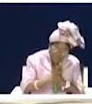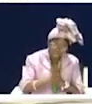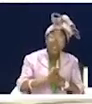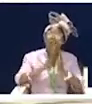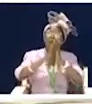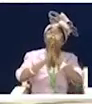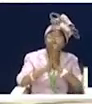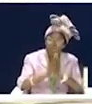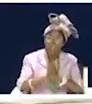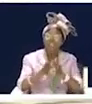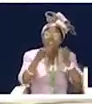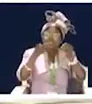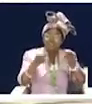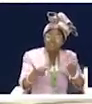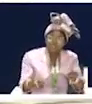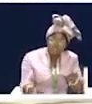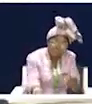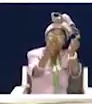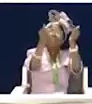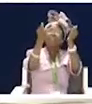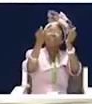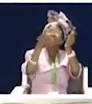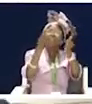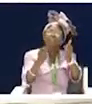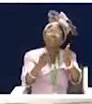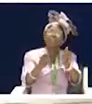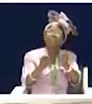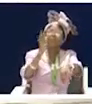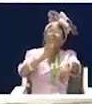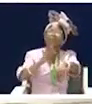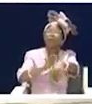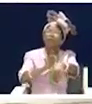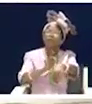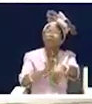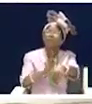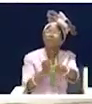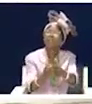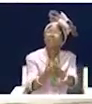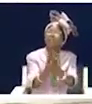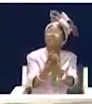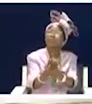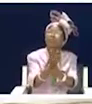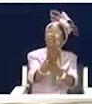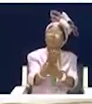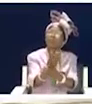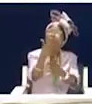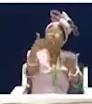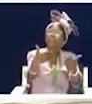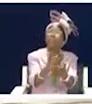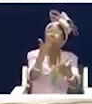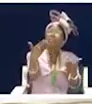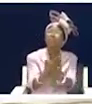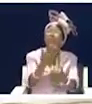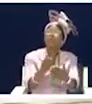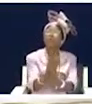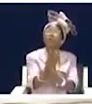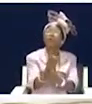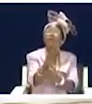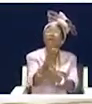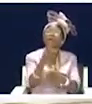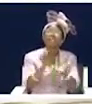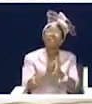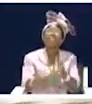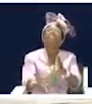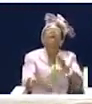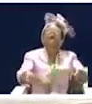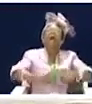suddenly the bone started coming to the right place. And that is how God has